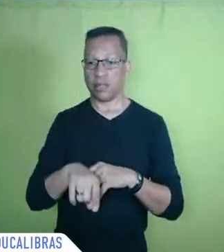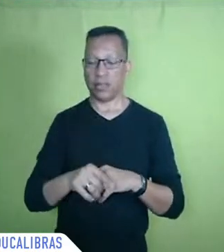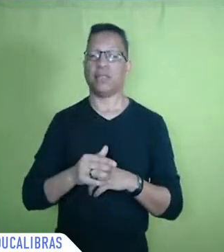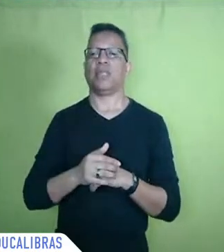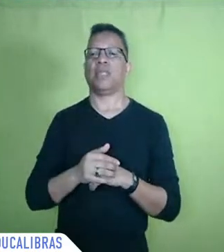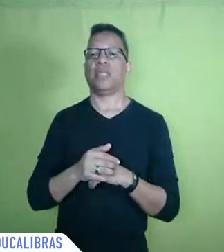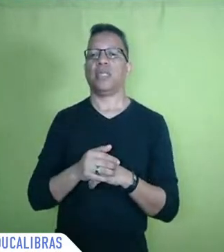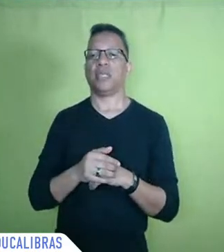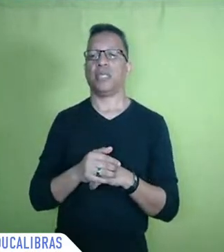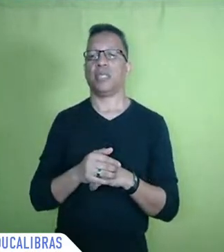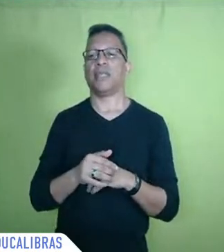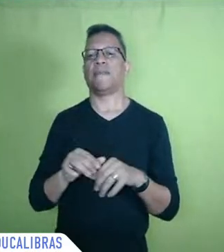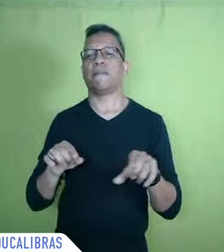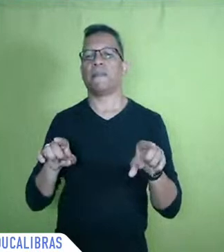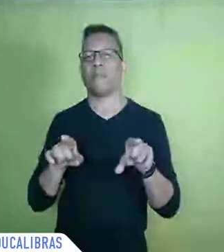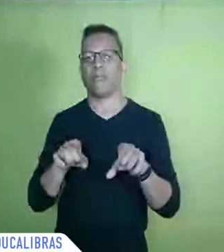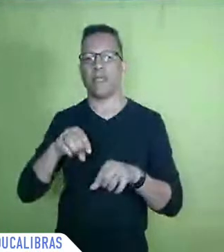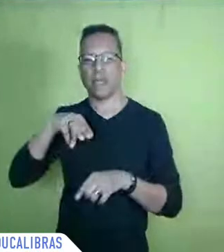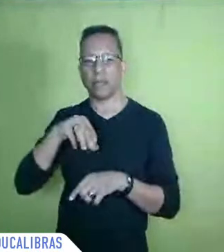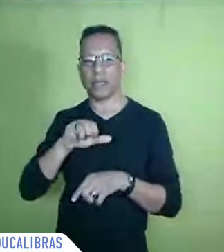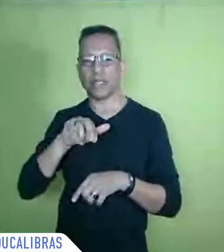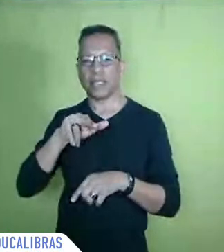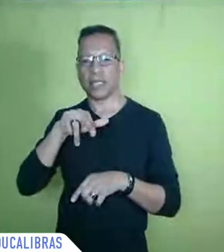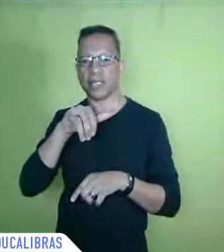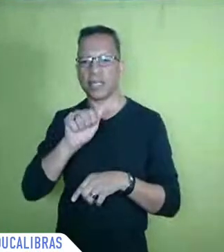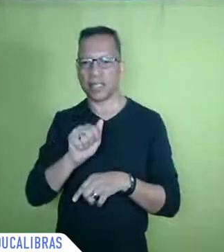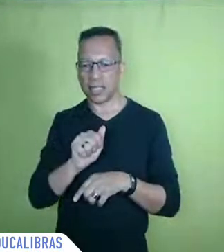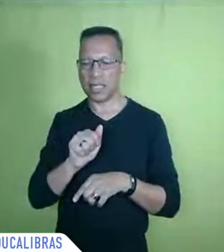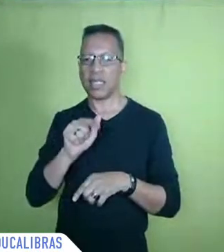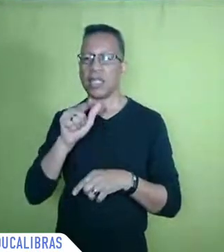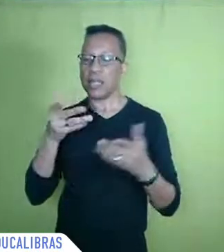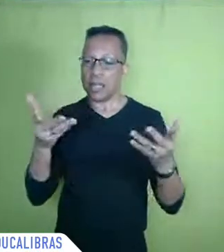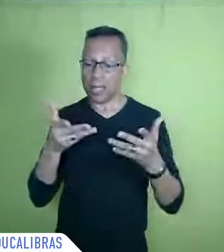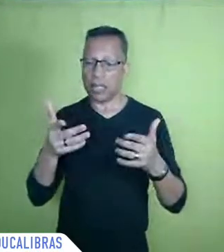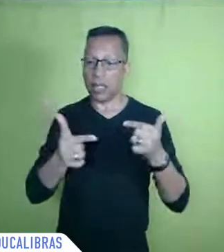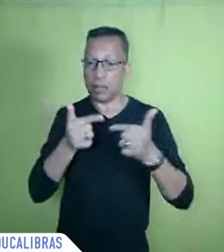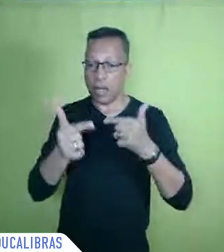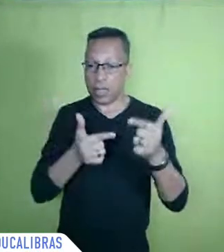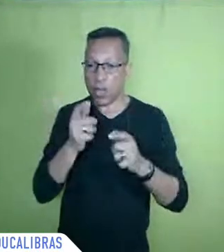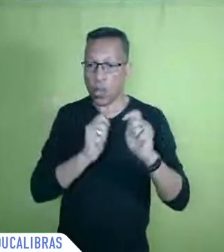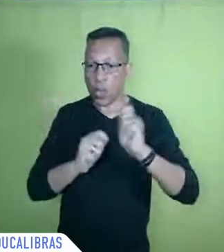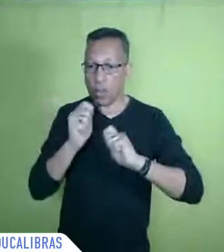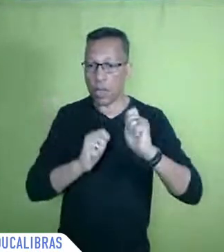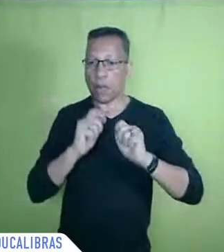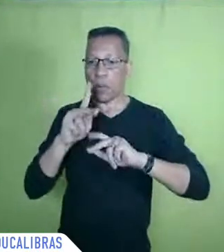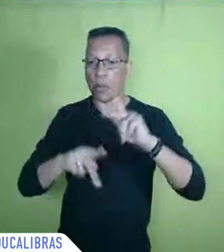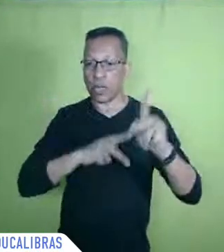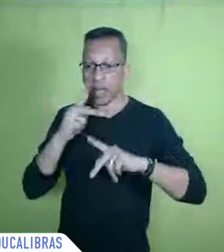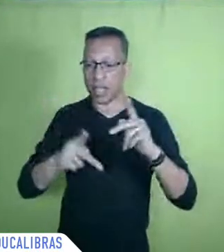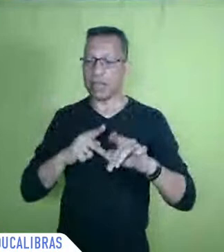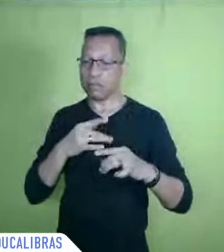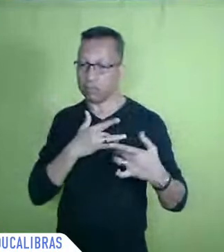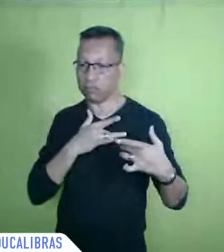PhD in development economics from the School of Economics, Administration and Accounting at USP.